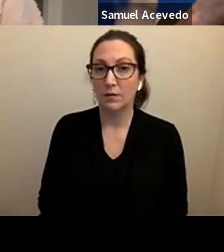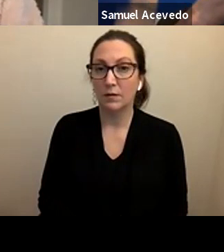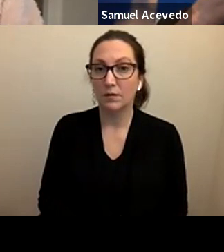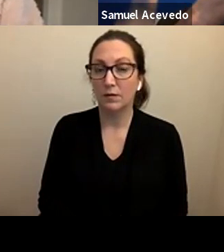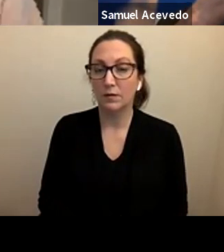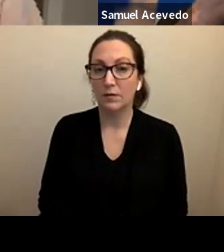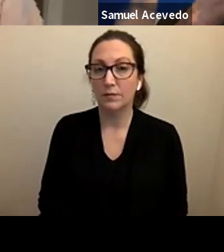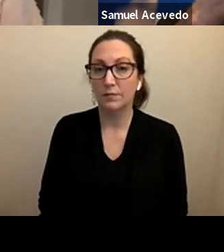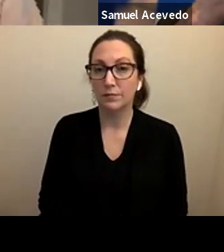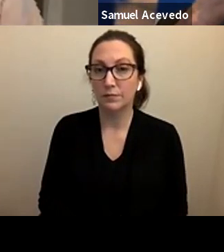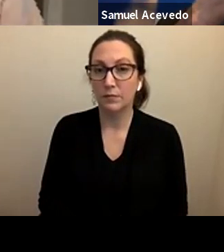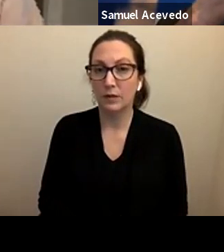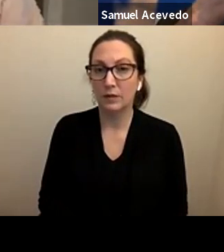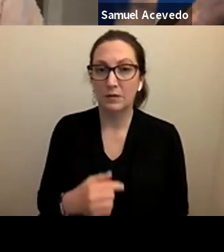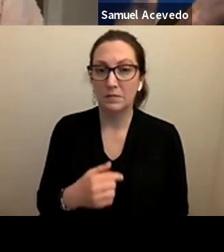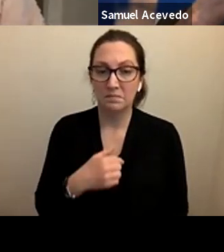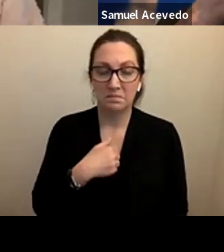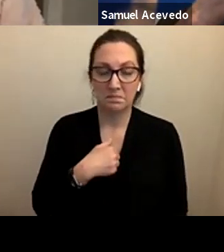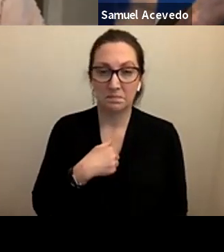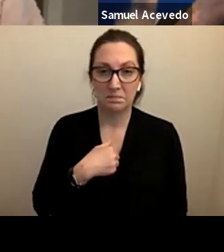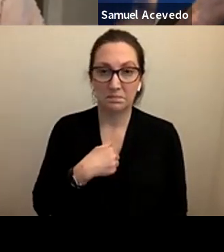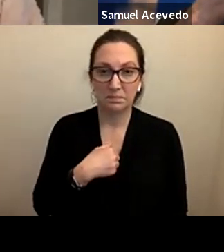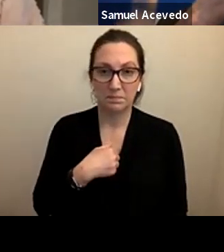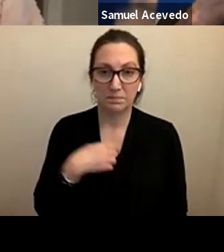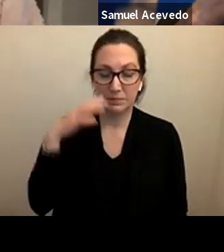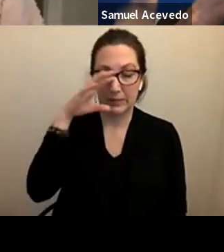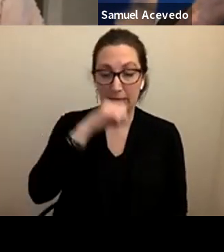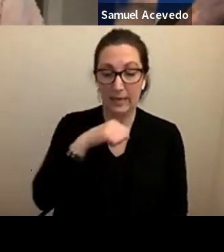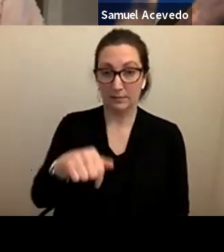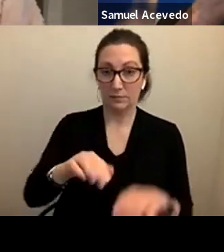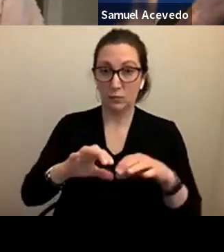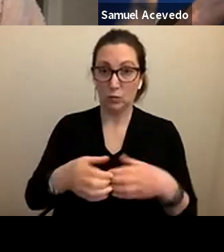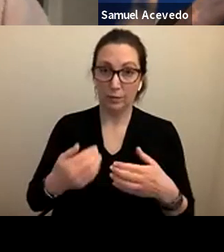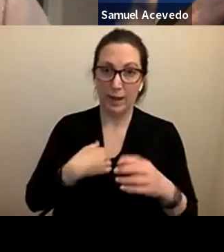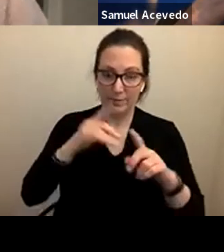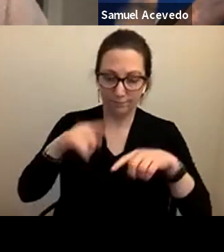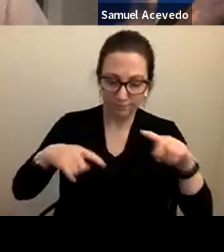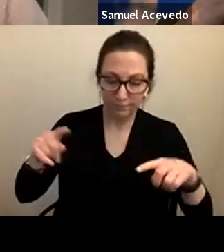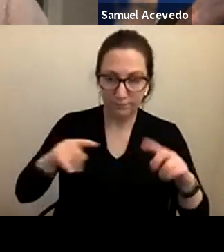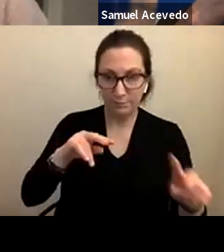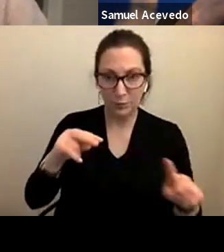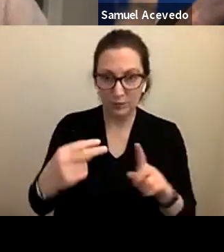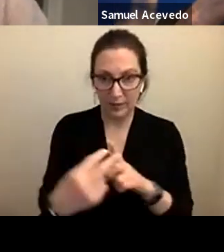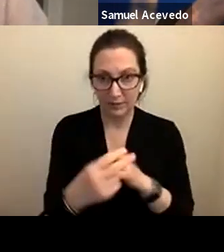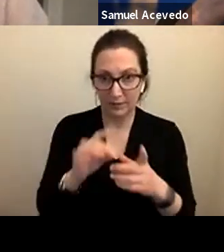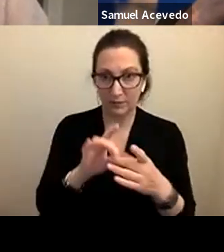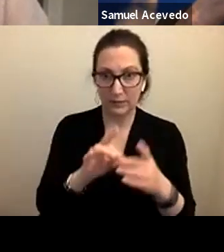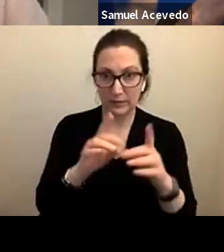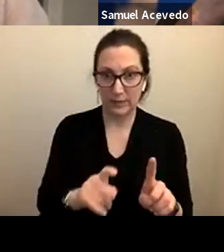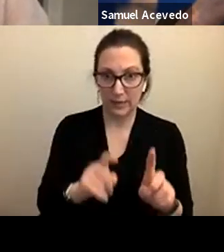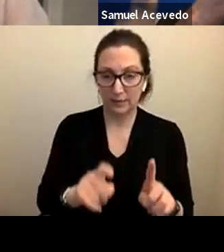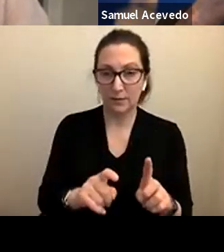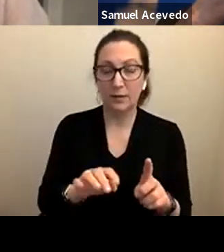there's a variety of perspectives on the in our group. I would love folks to, it would help me